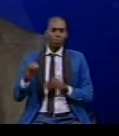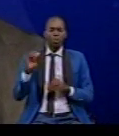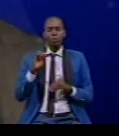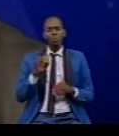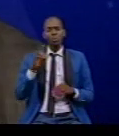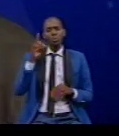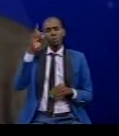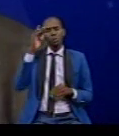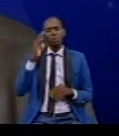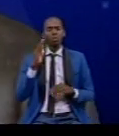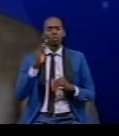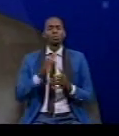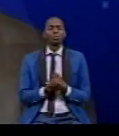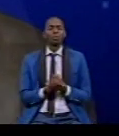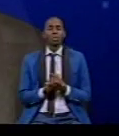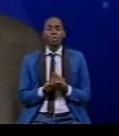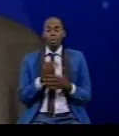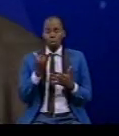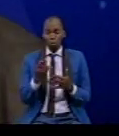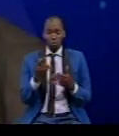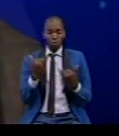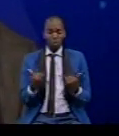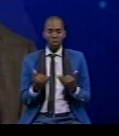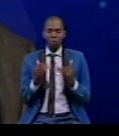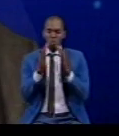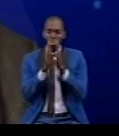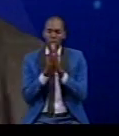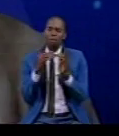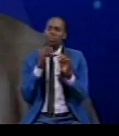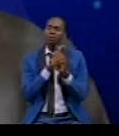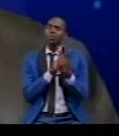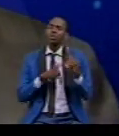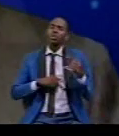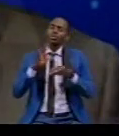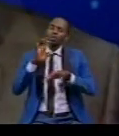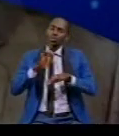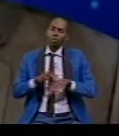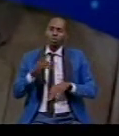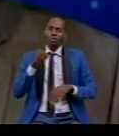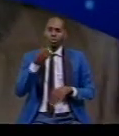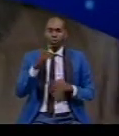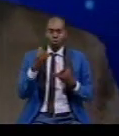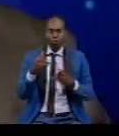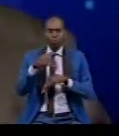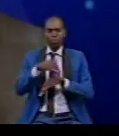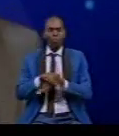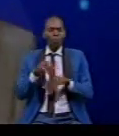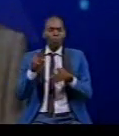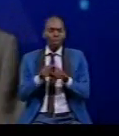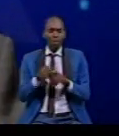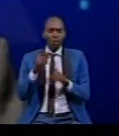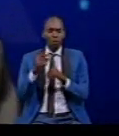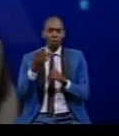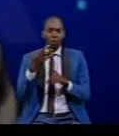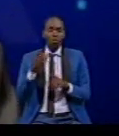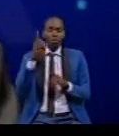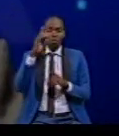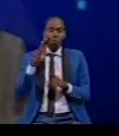up. He knows everything, everything done in secret. He knows everything